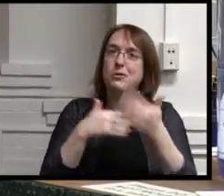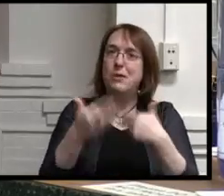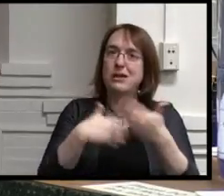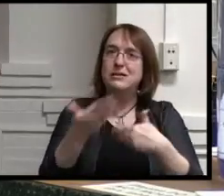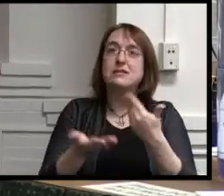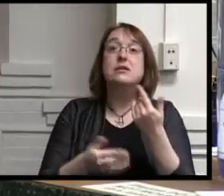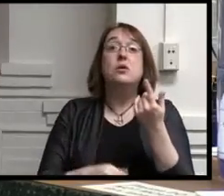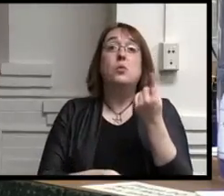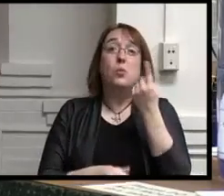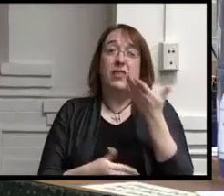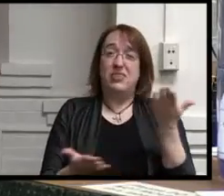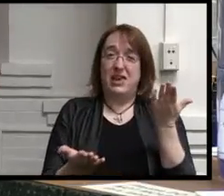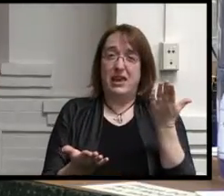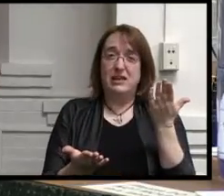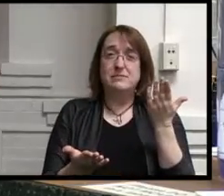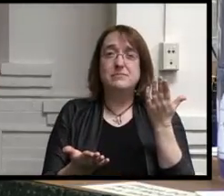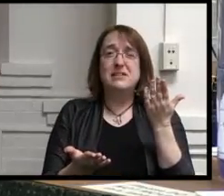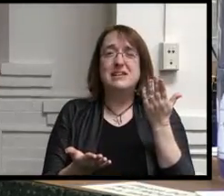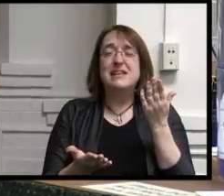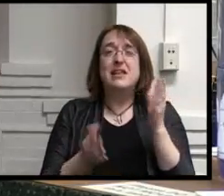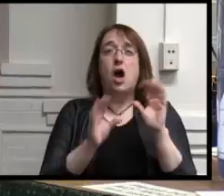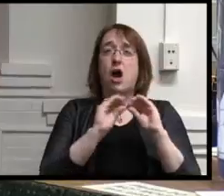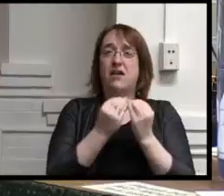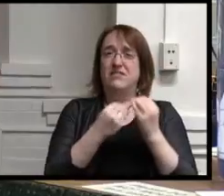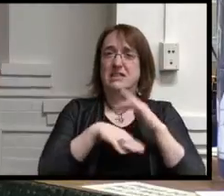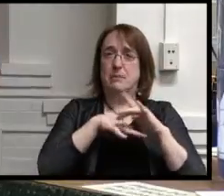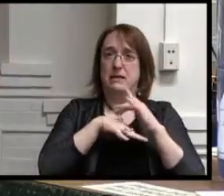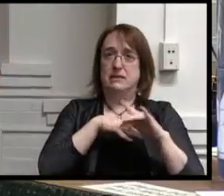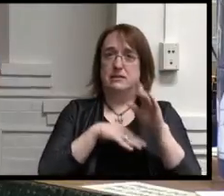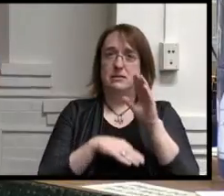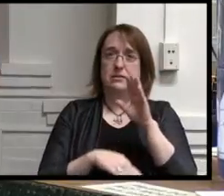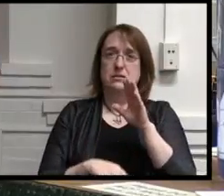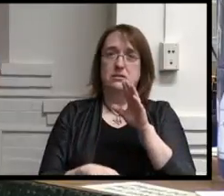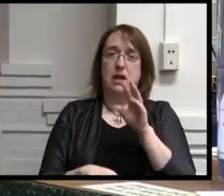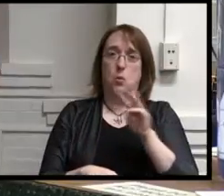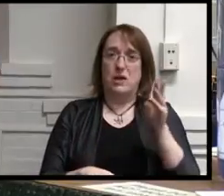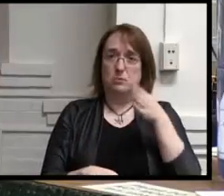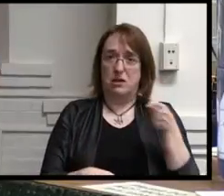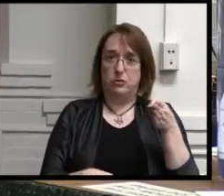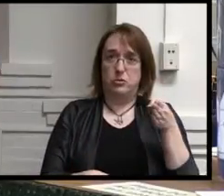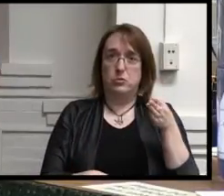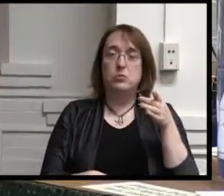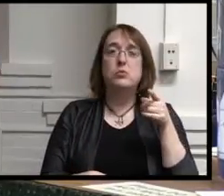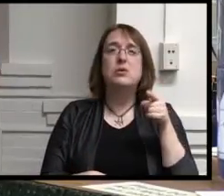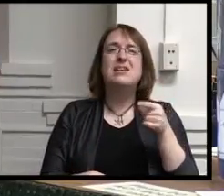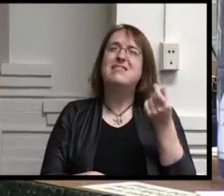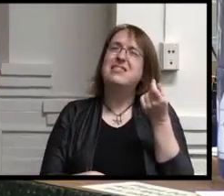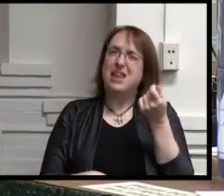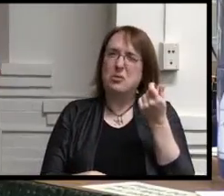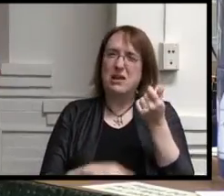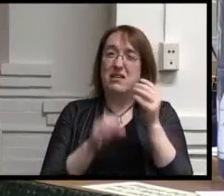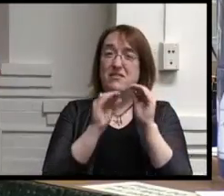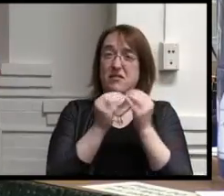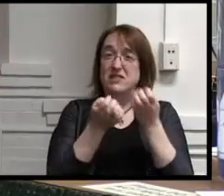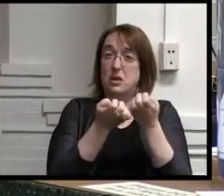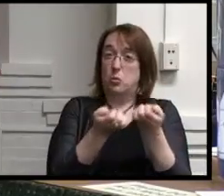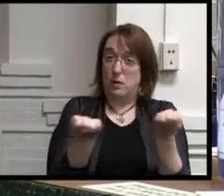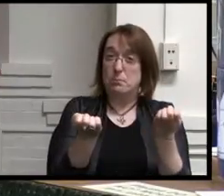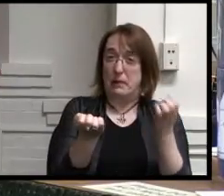there's not really offices at West Brattleboro. There is a little bit of office equipment